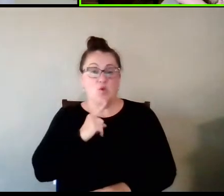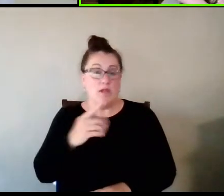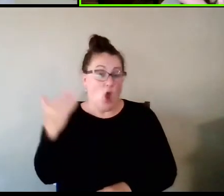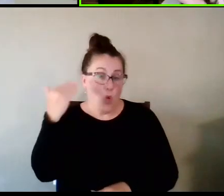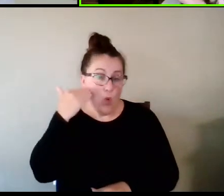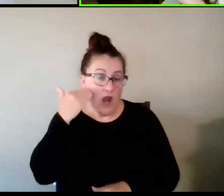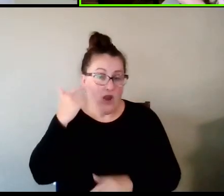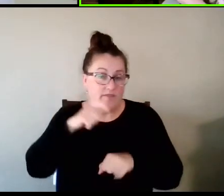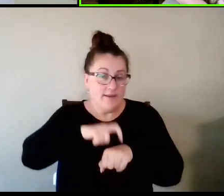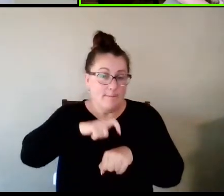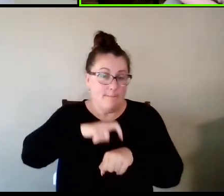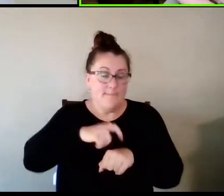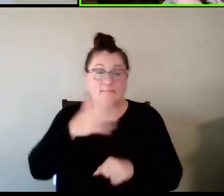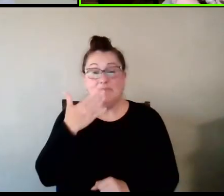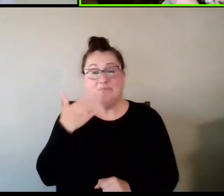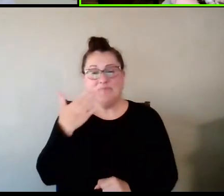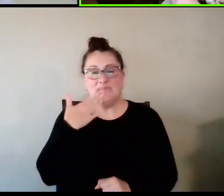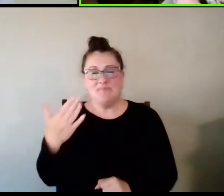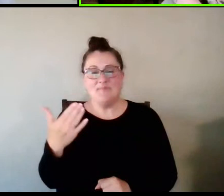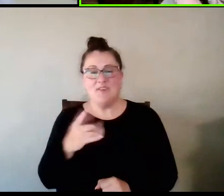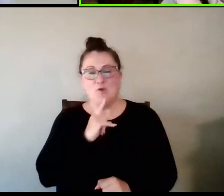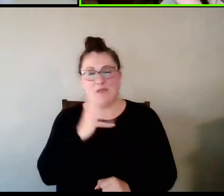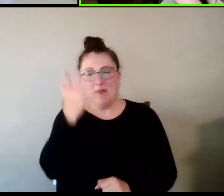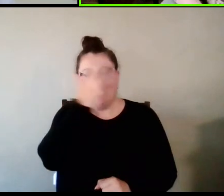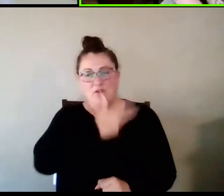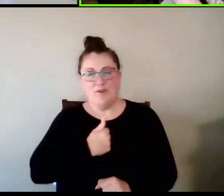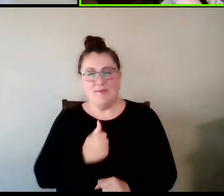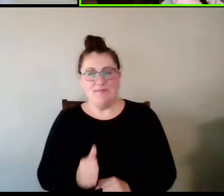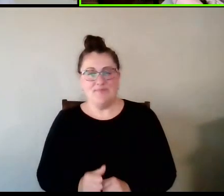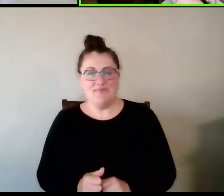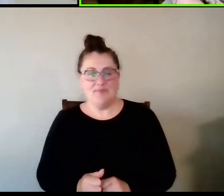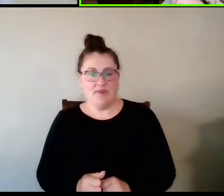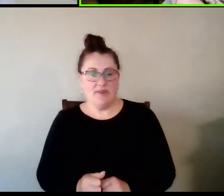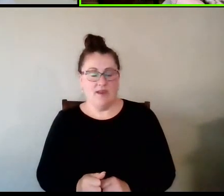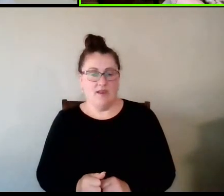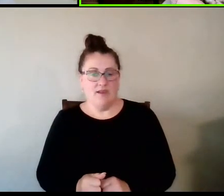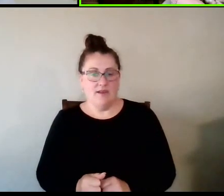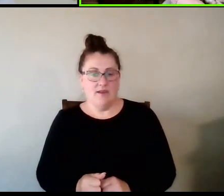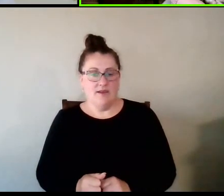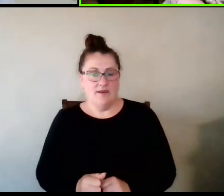So Thank you. Really beautiful. So